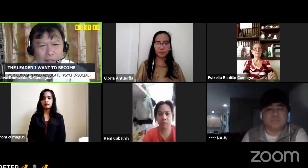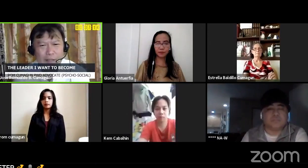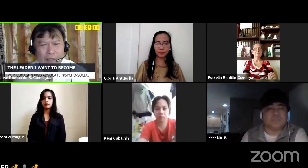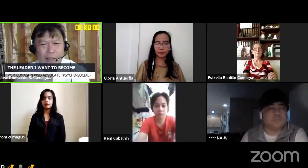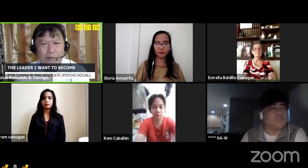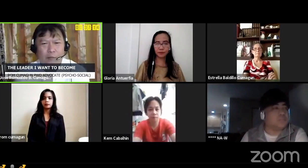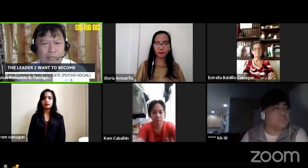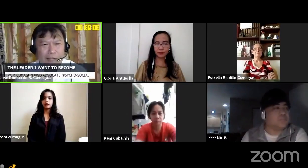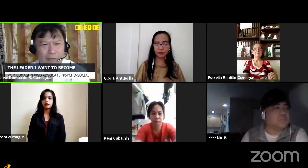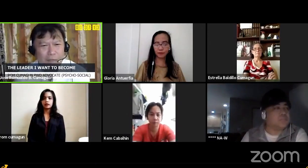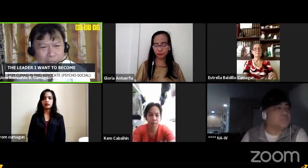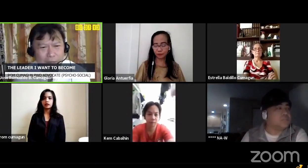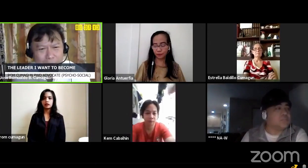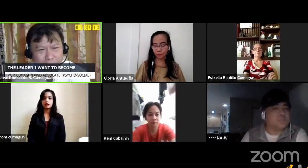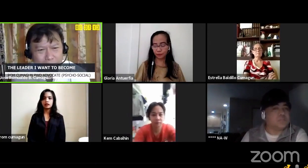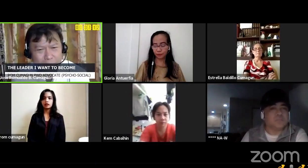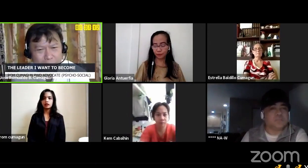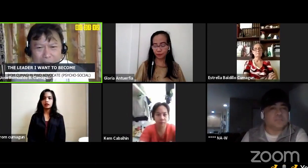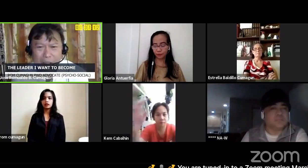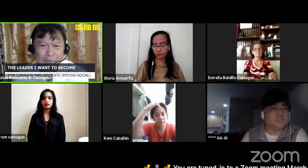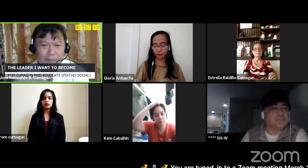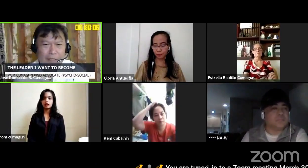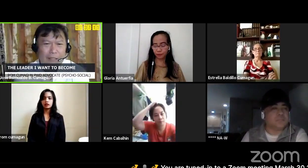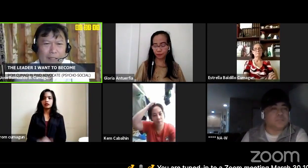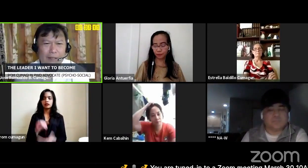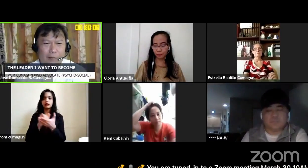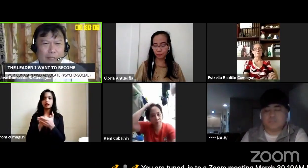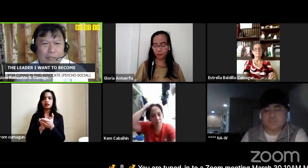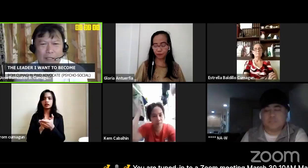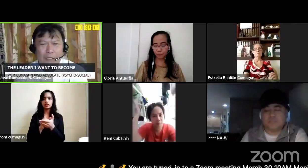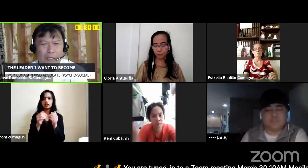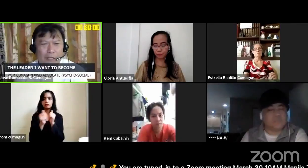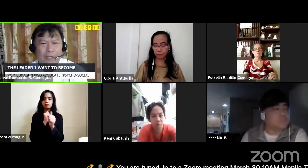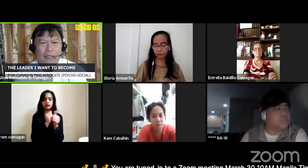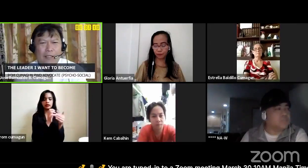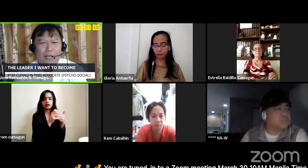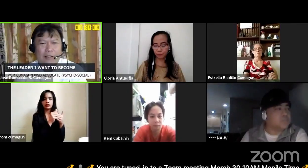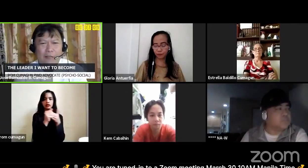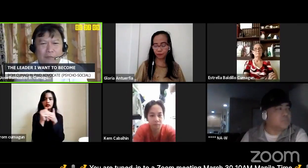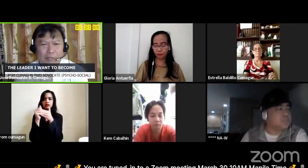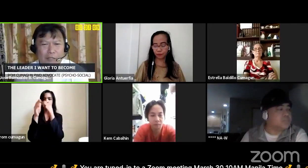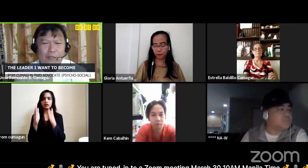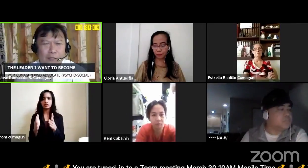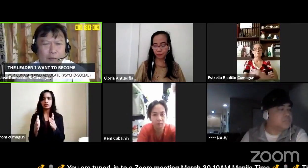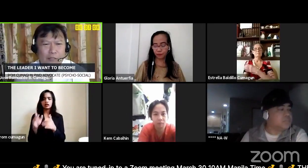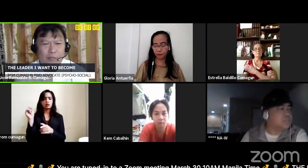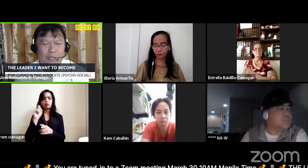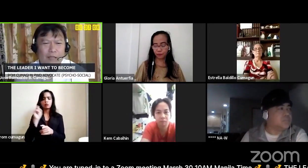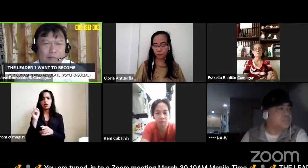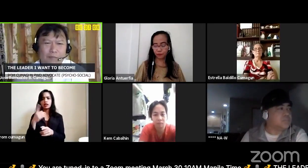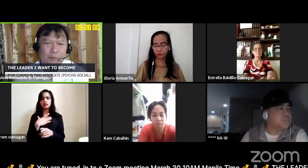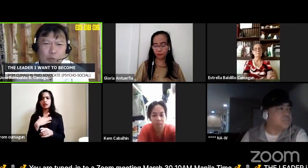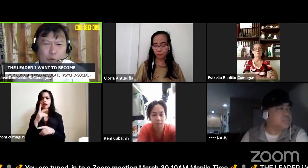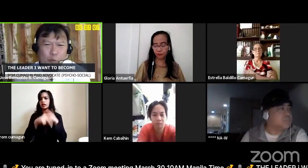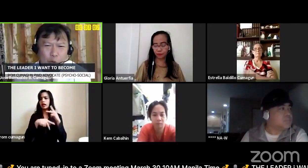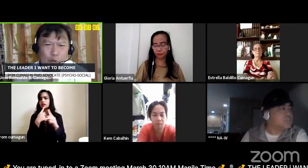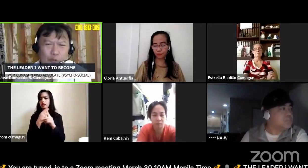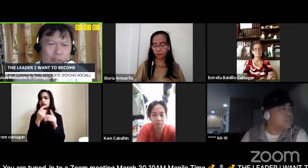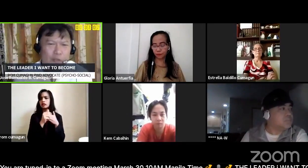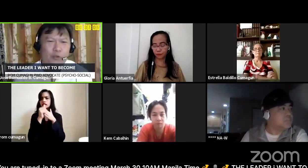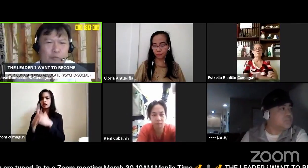leadership. Okay, what kind of leader do you want to become? What kind of leader do you want to